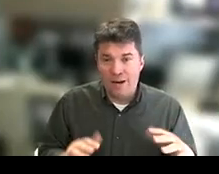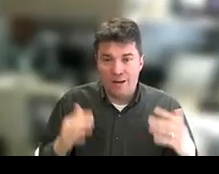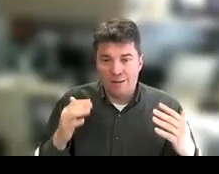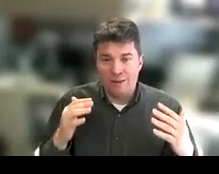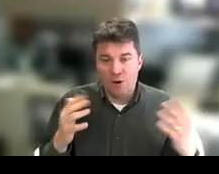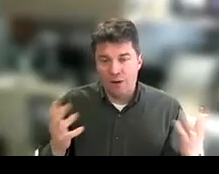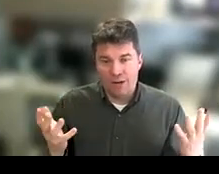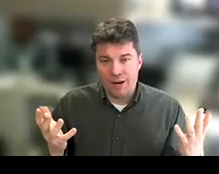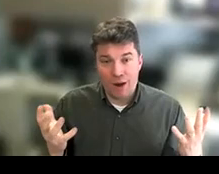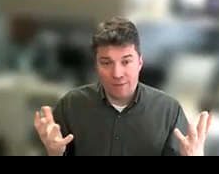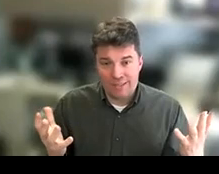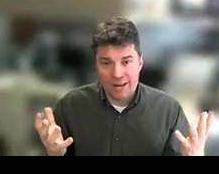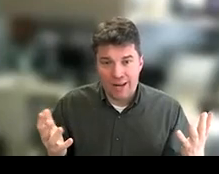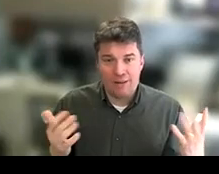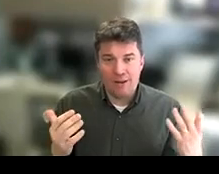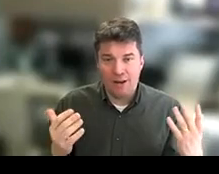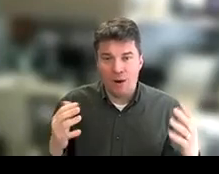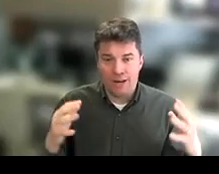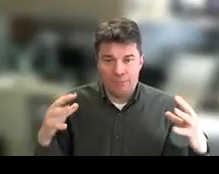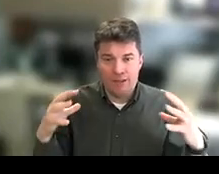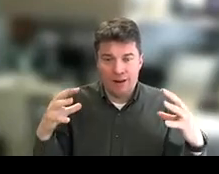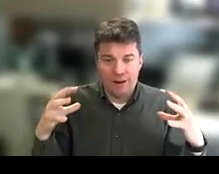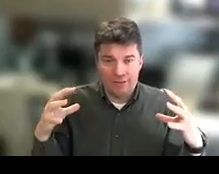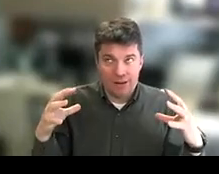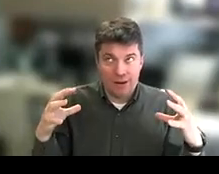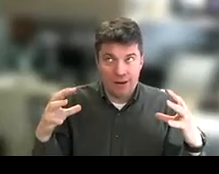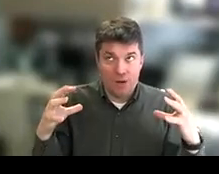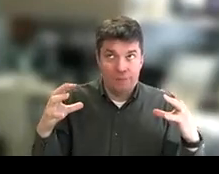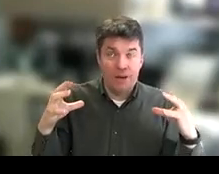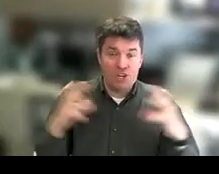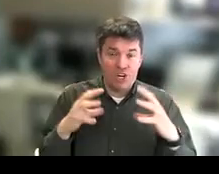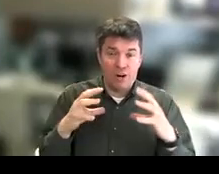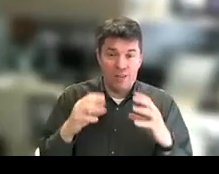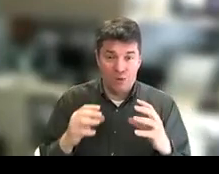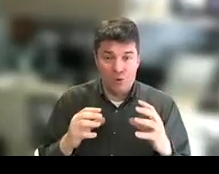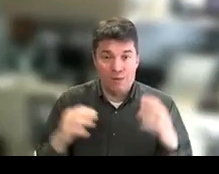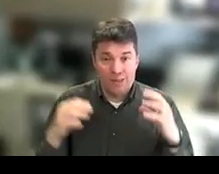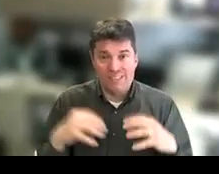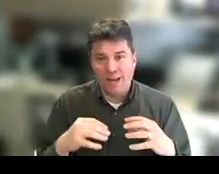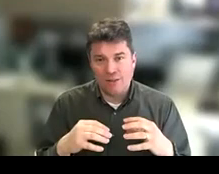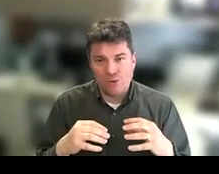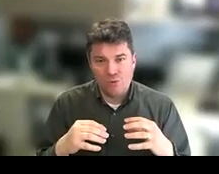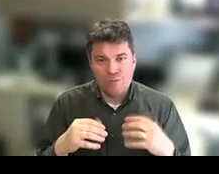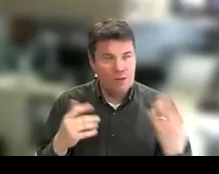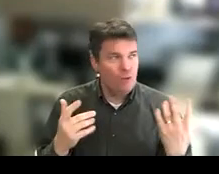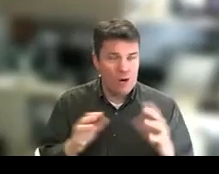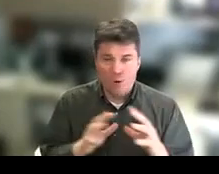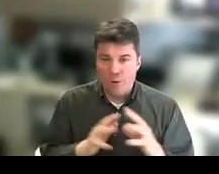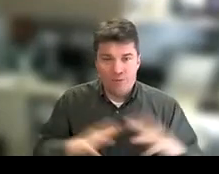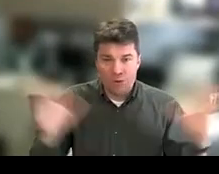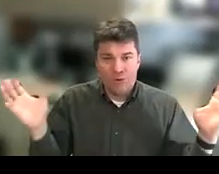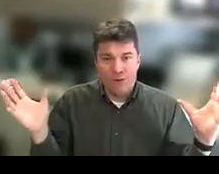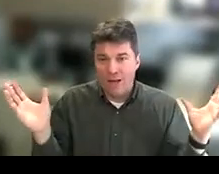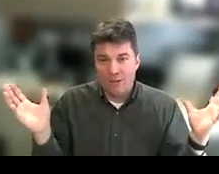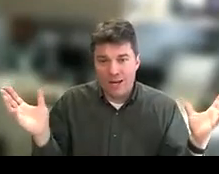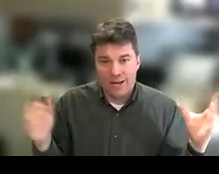FM, maybe if you have a private setting and you want to keep the what's being shared in the room inside the room,